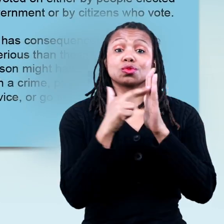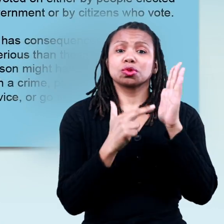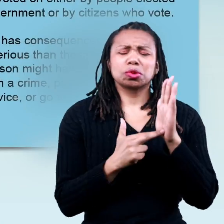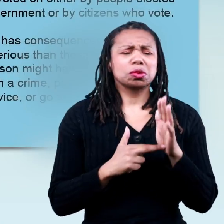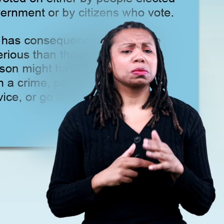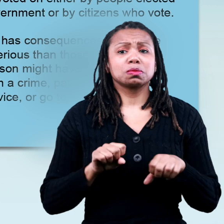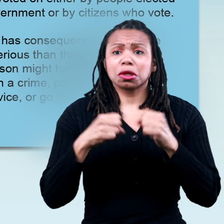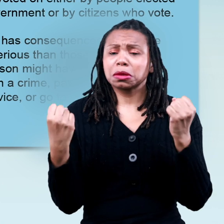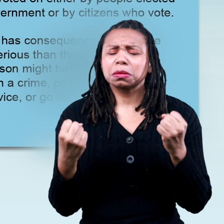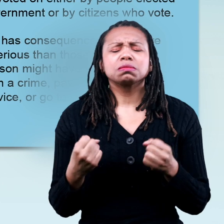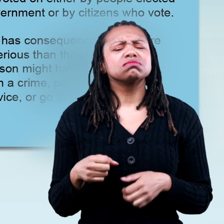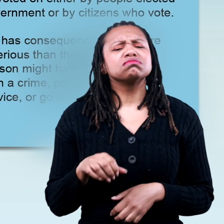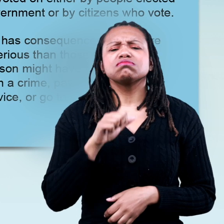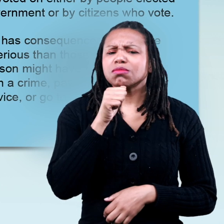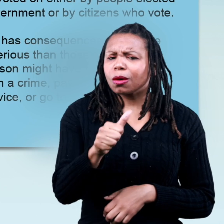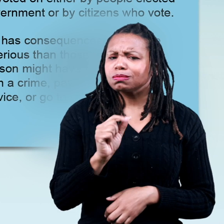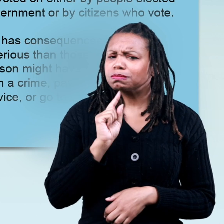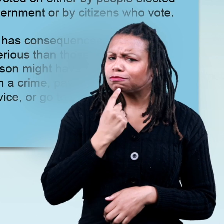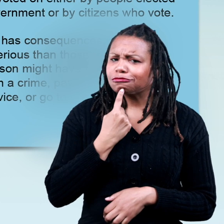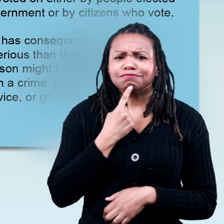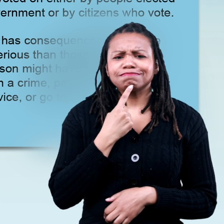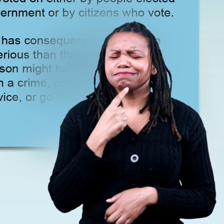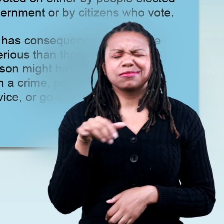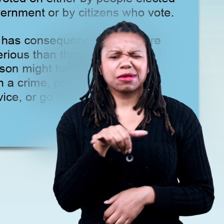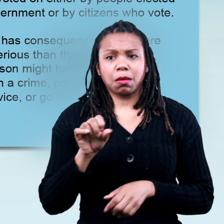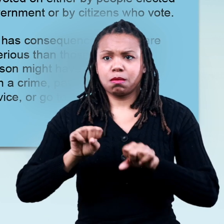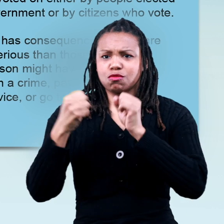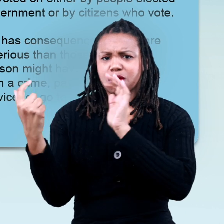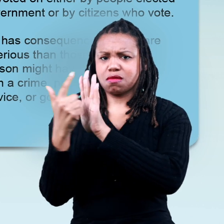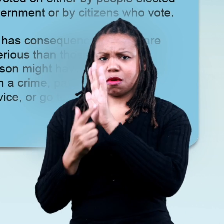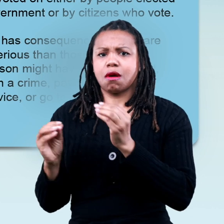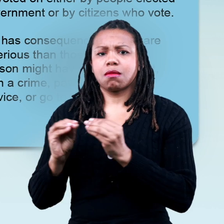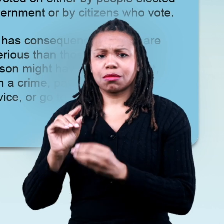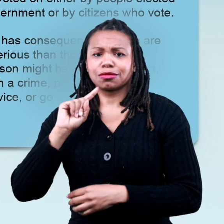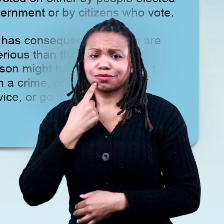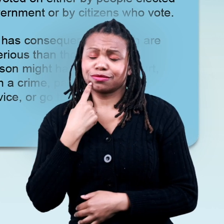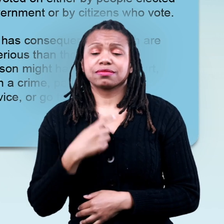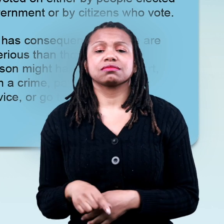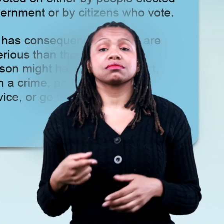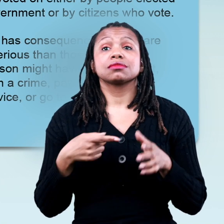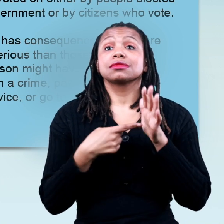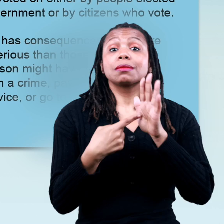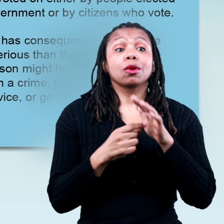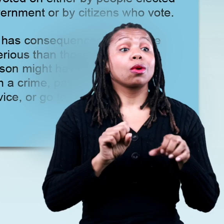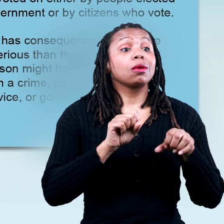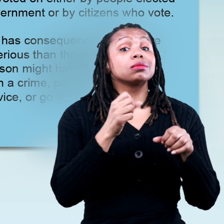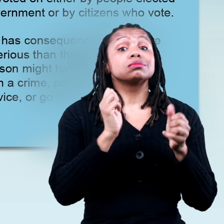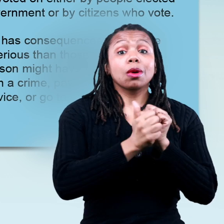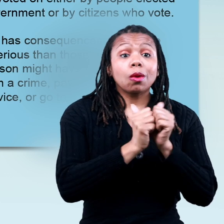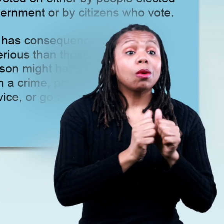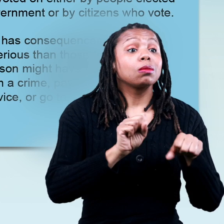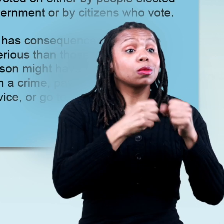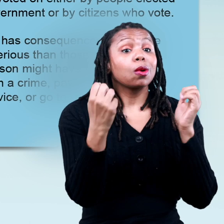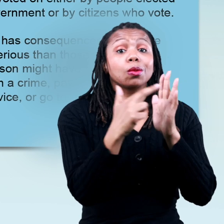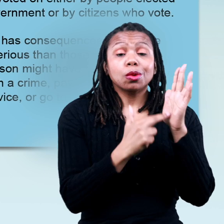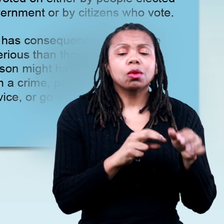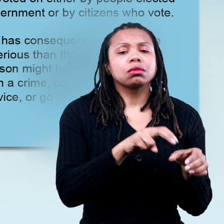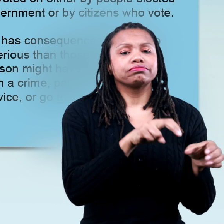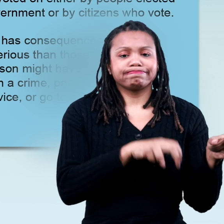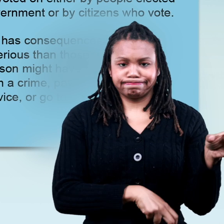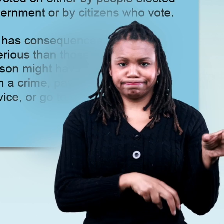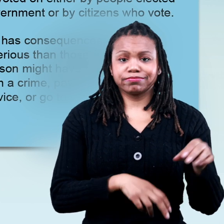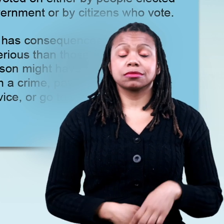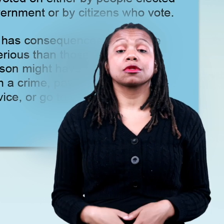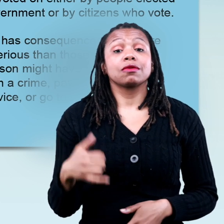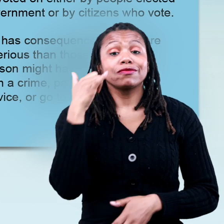them. Breaking a rule is typically not as serious as breaking a law. You may have to sit out of a sports game